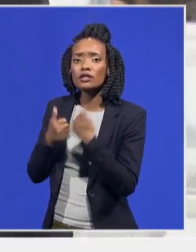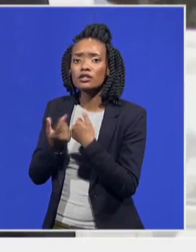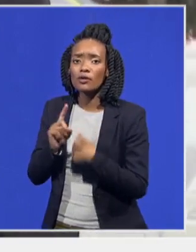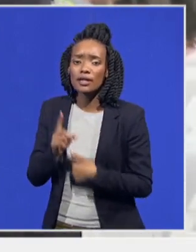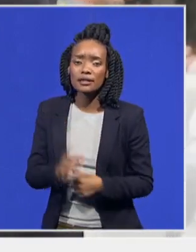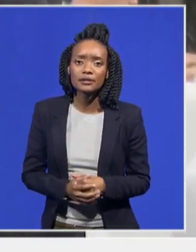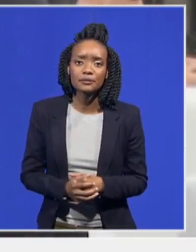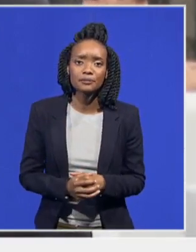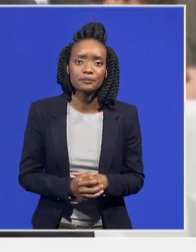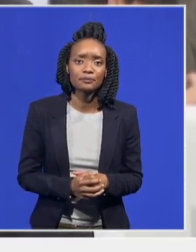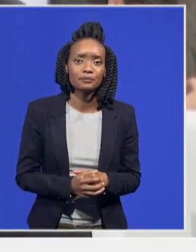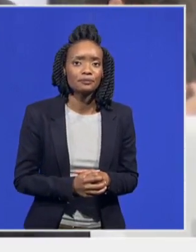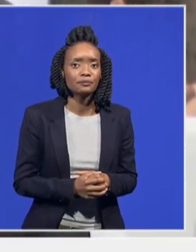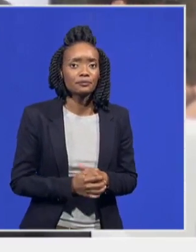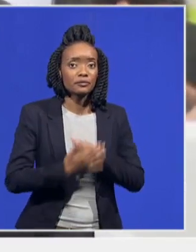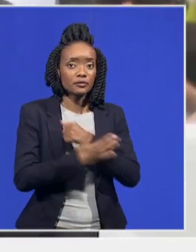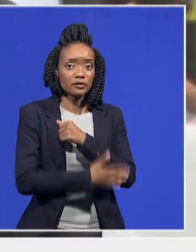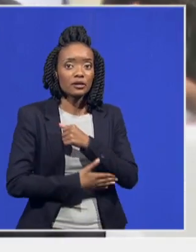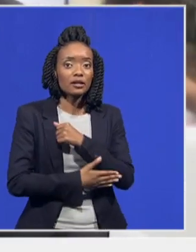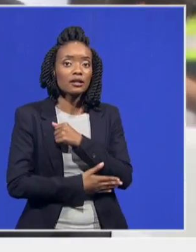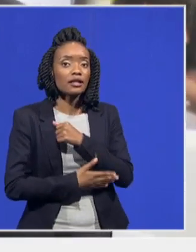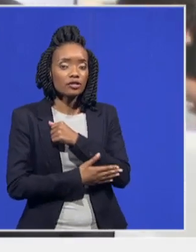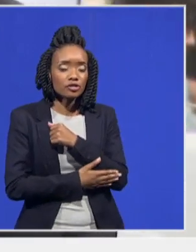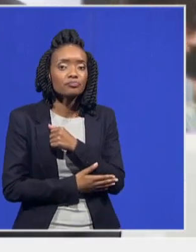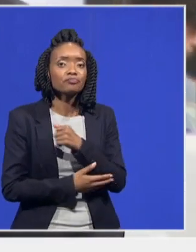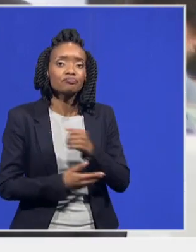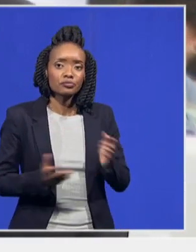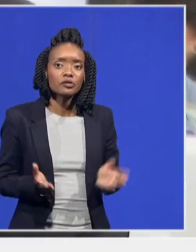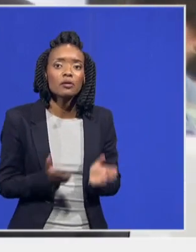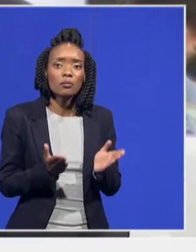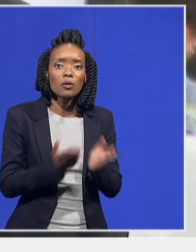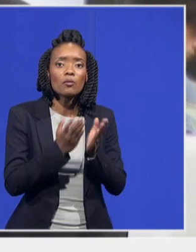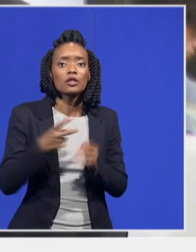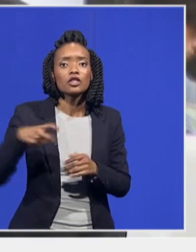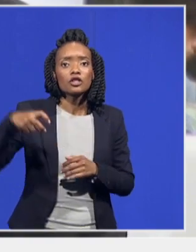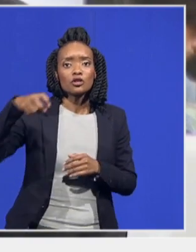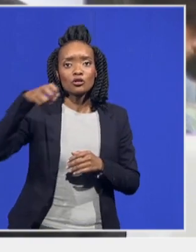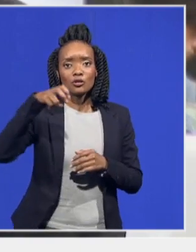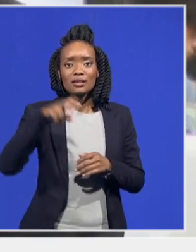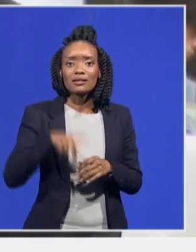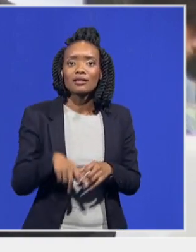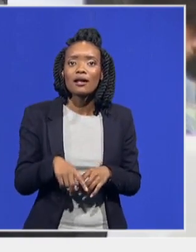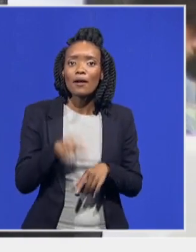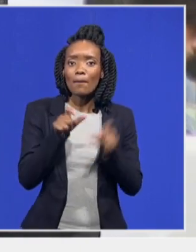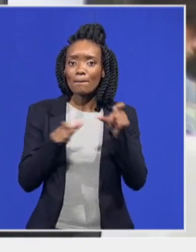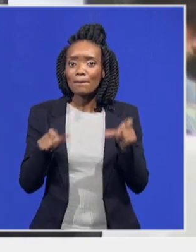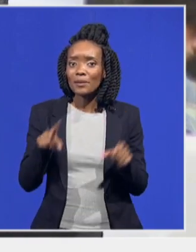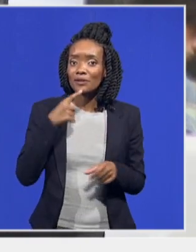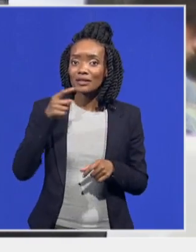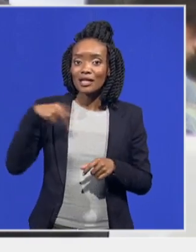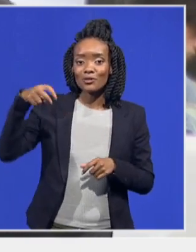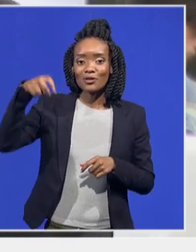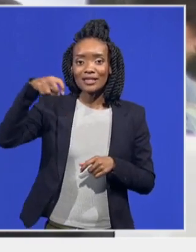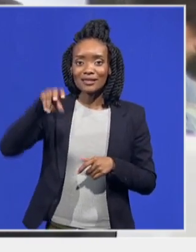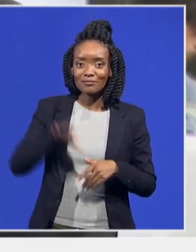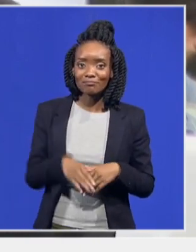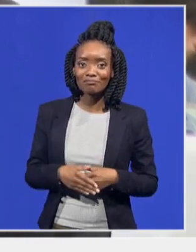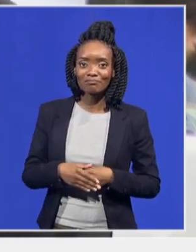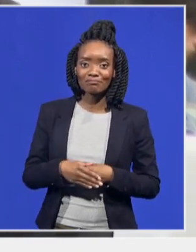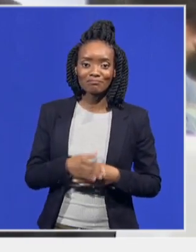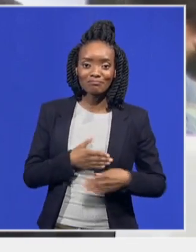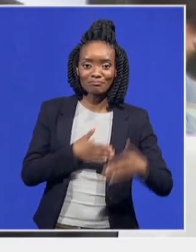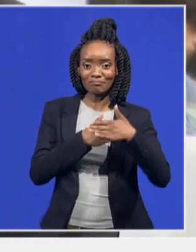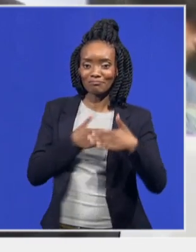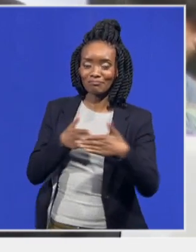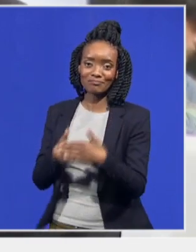country is promoting the tourism. So people say tourism has no boundary. But for